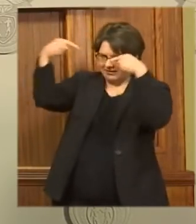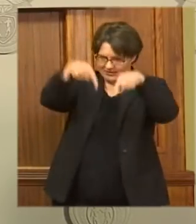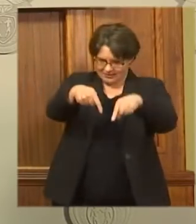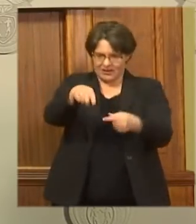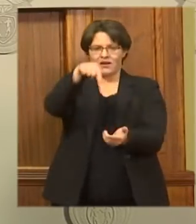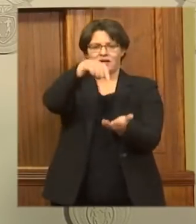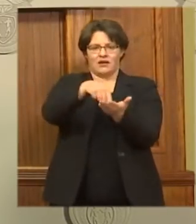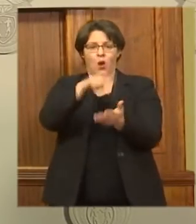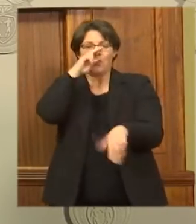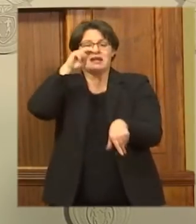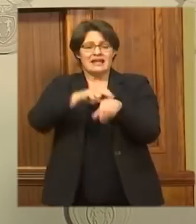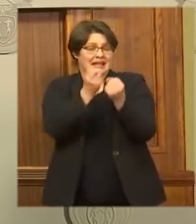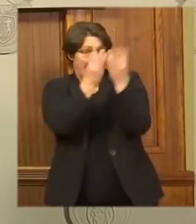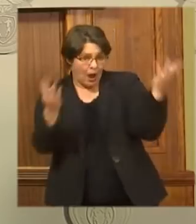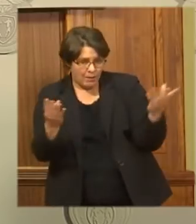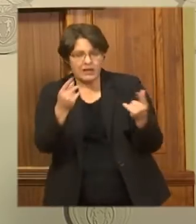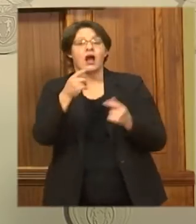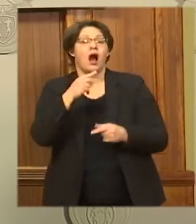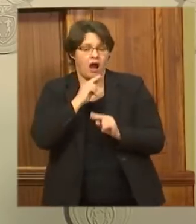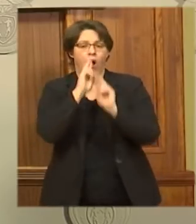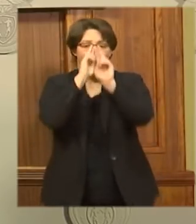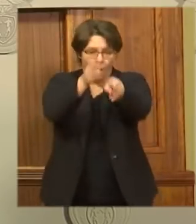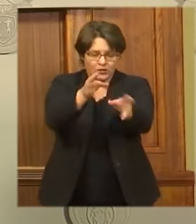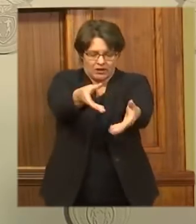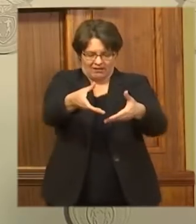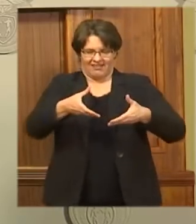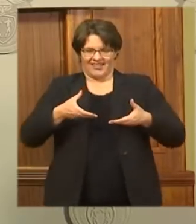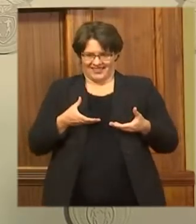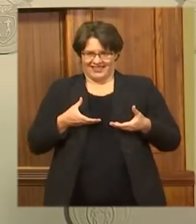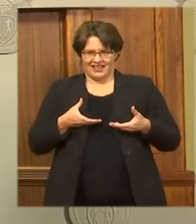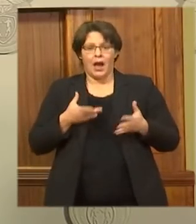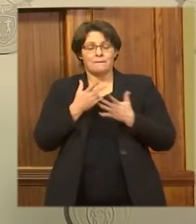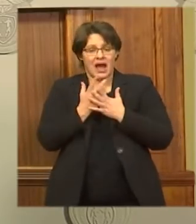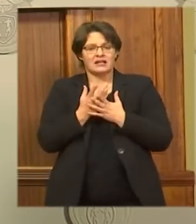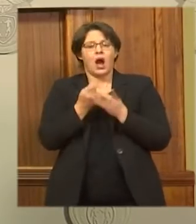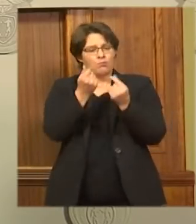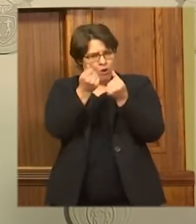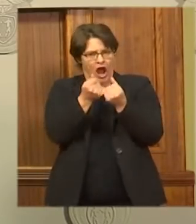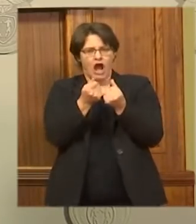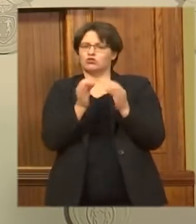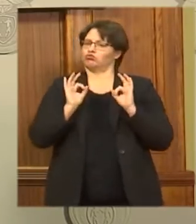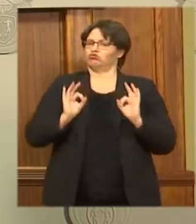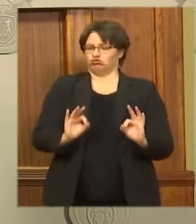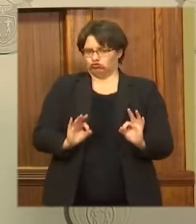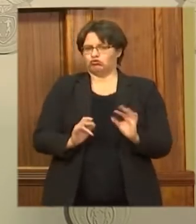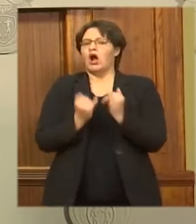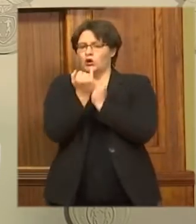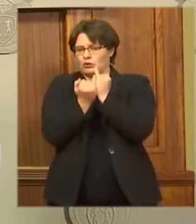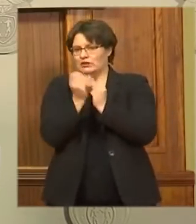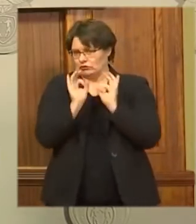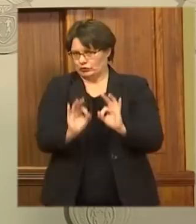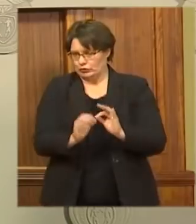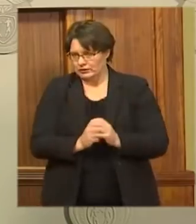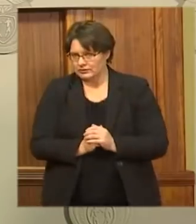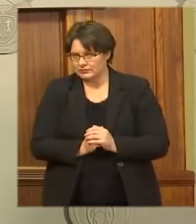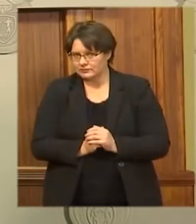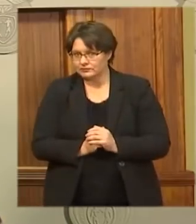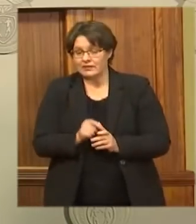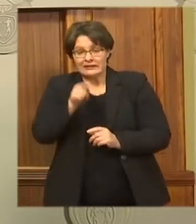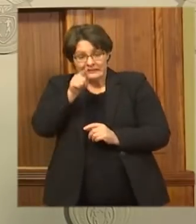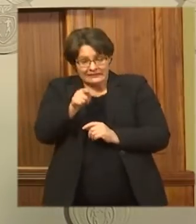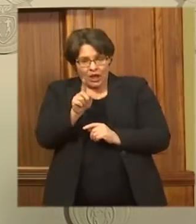necessary quantities and also at competitive prices. This platform will